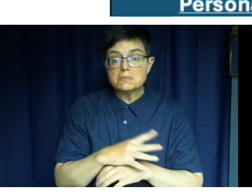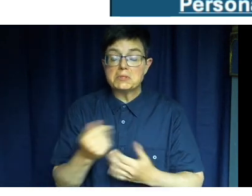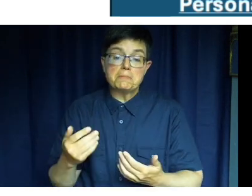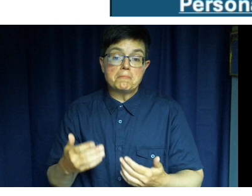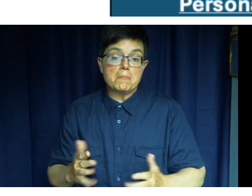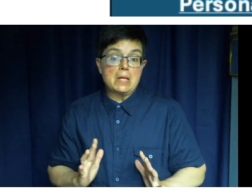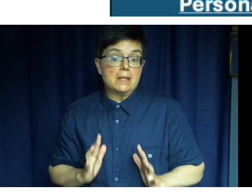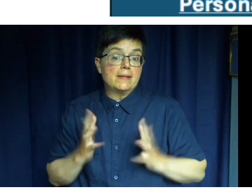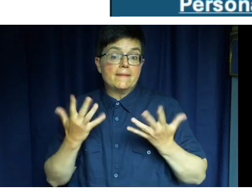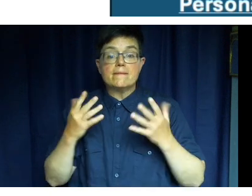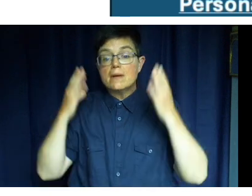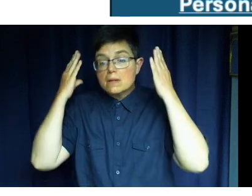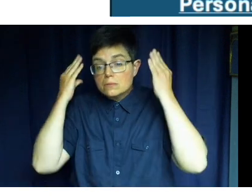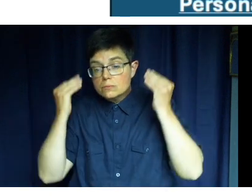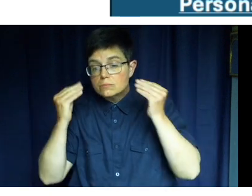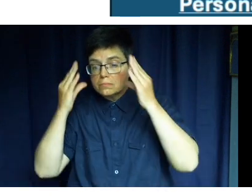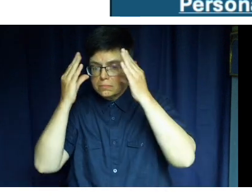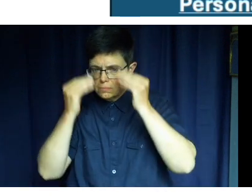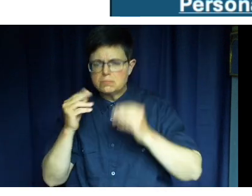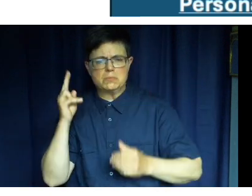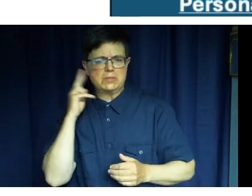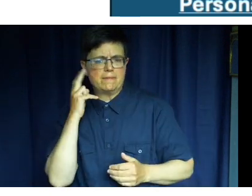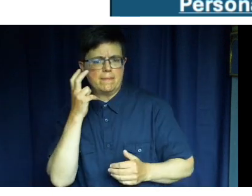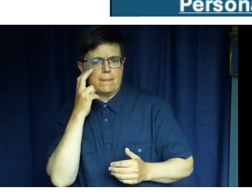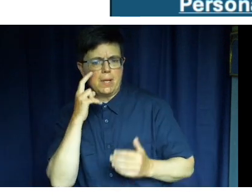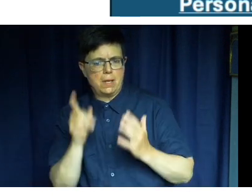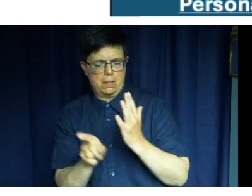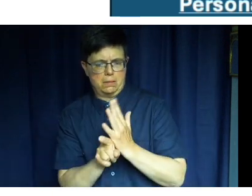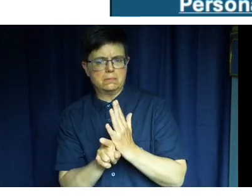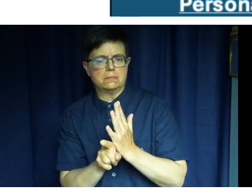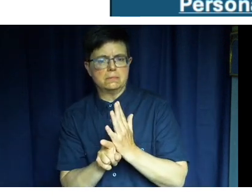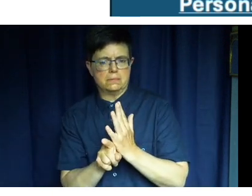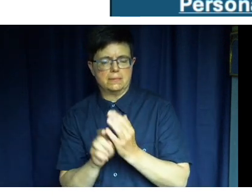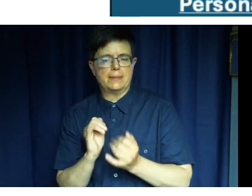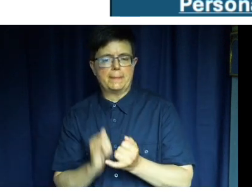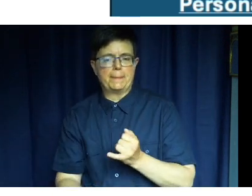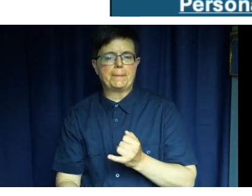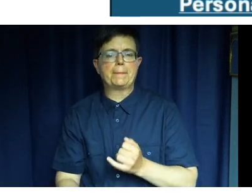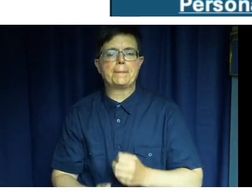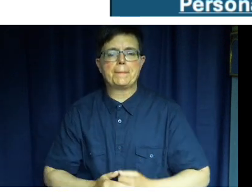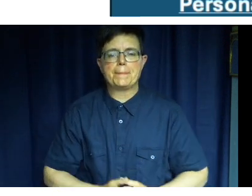the context of living with combined vision and hearing difficulties.